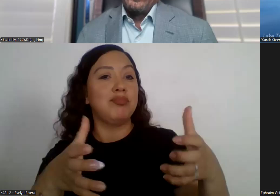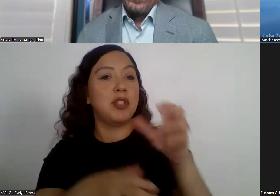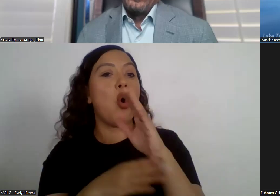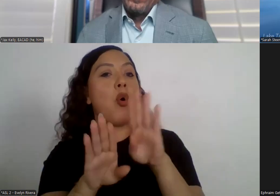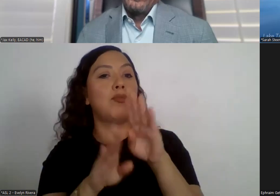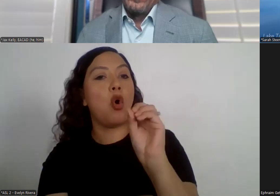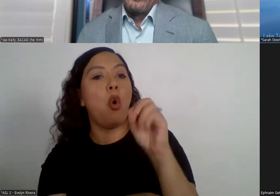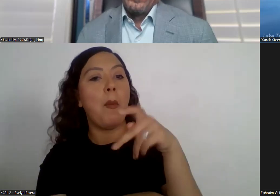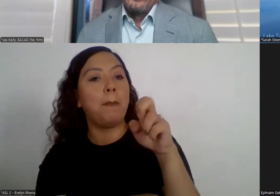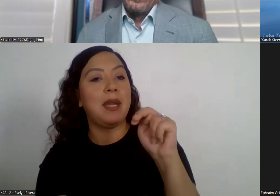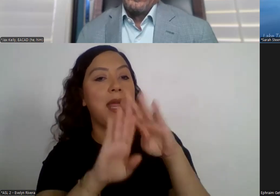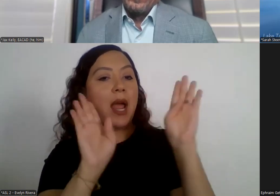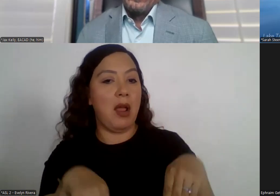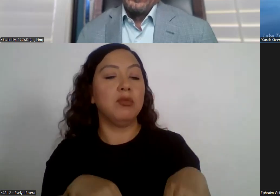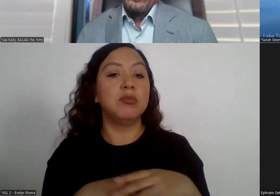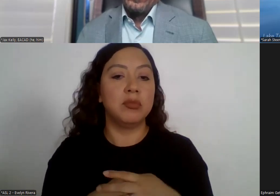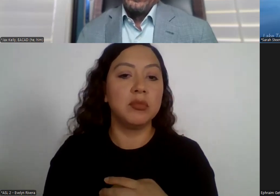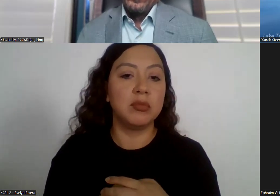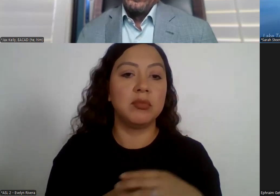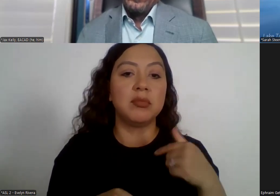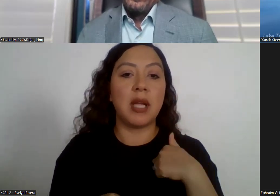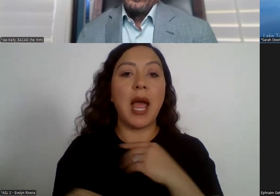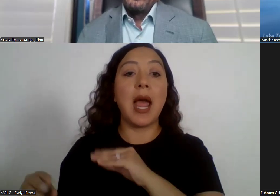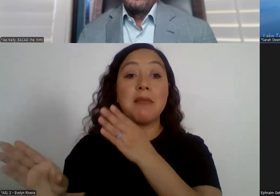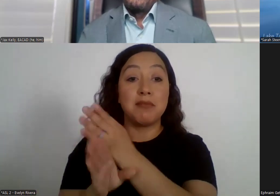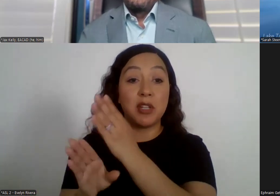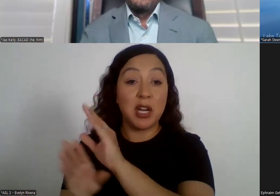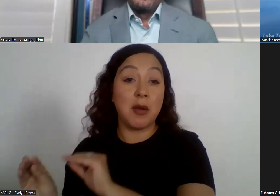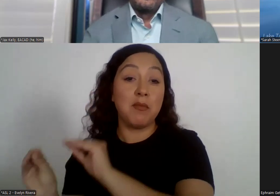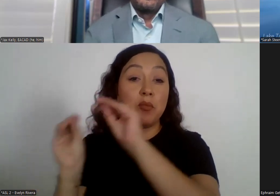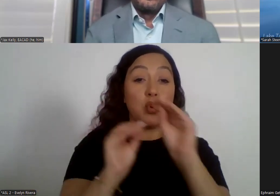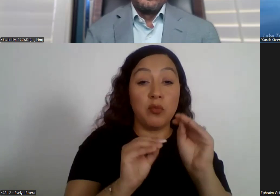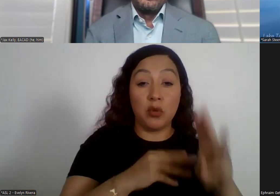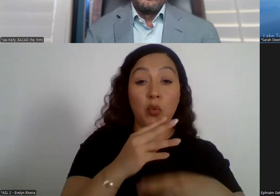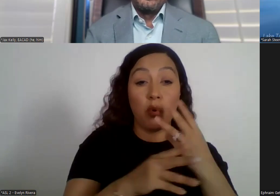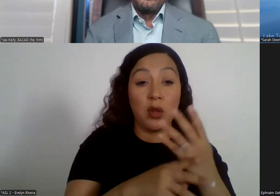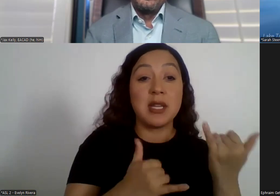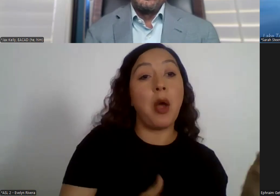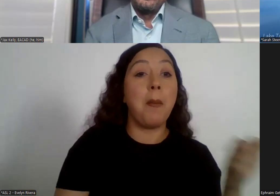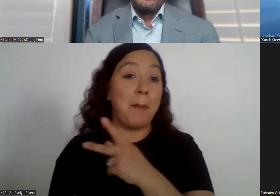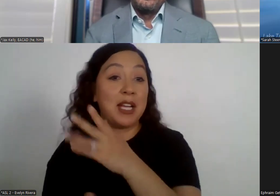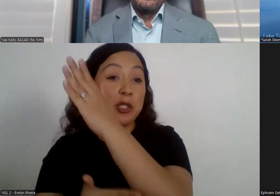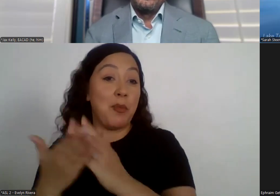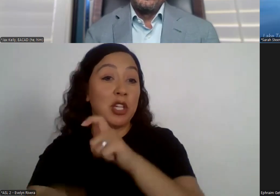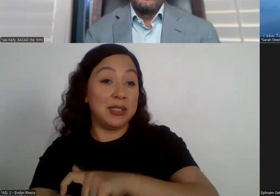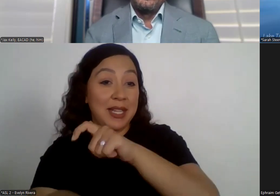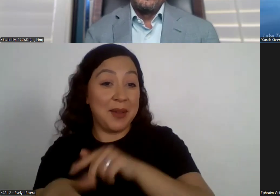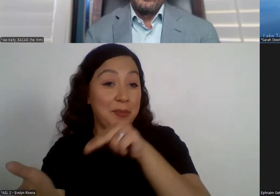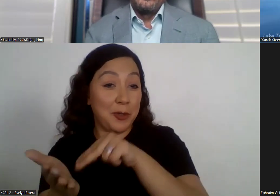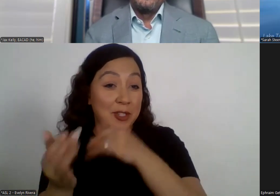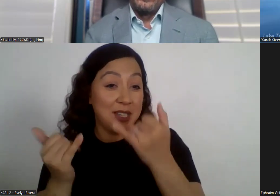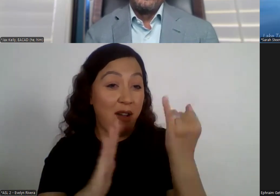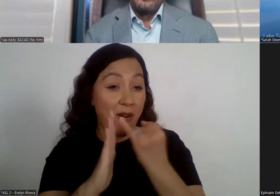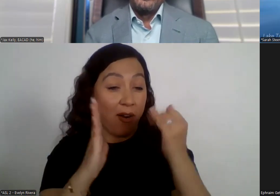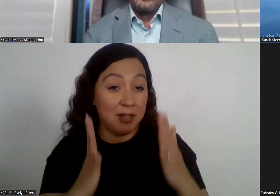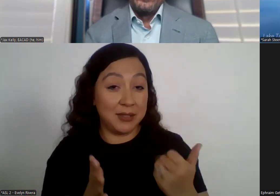my career world. I've left the career side of things and back to being a part-time nurse and an artist, and that's kind of where